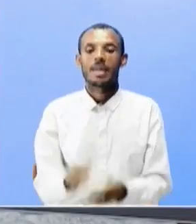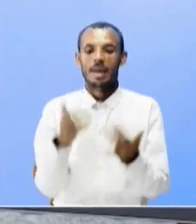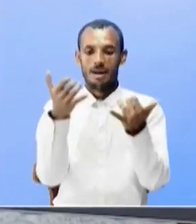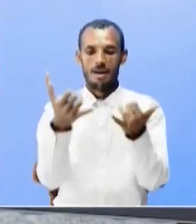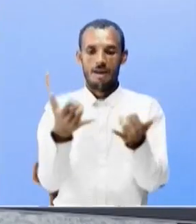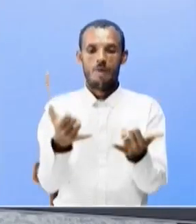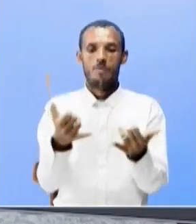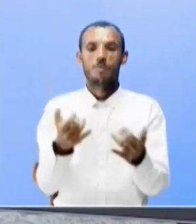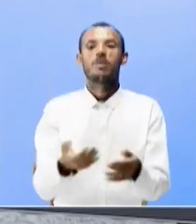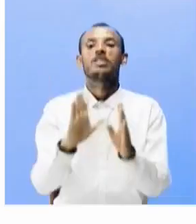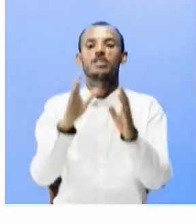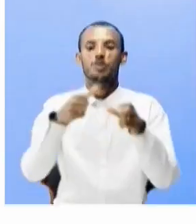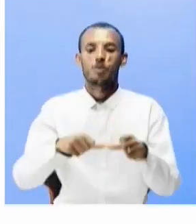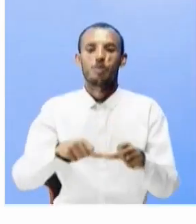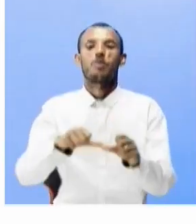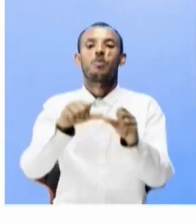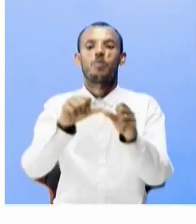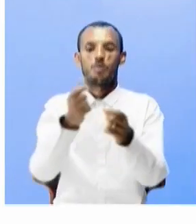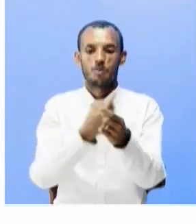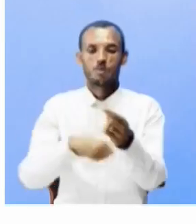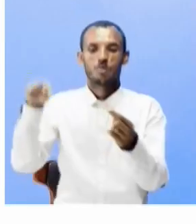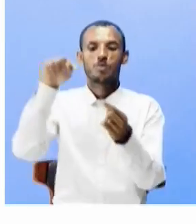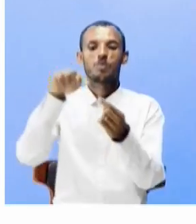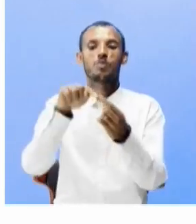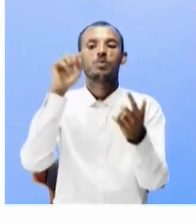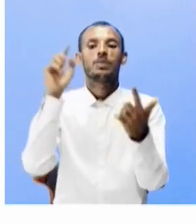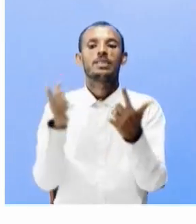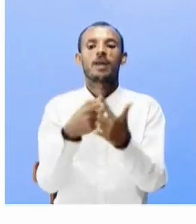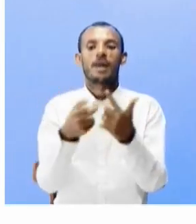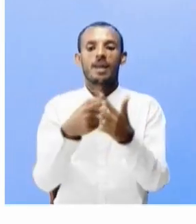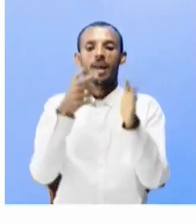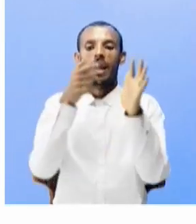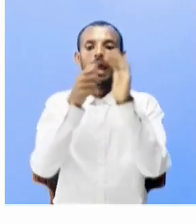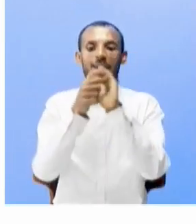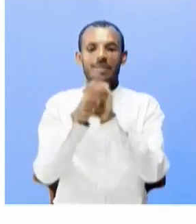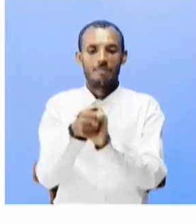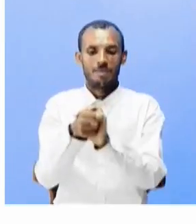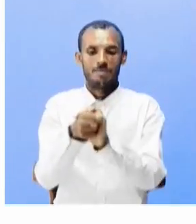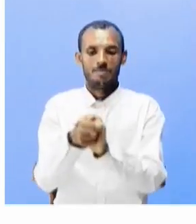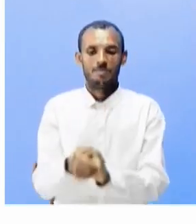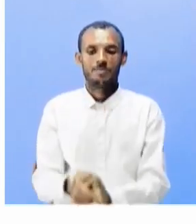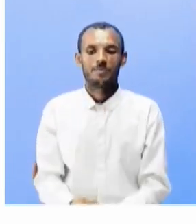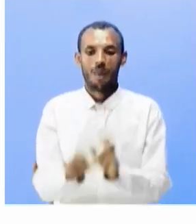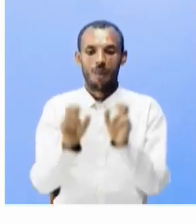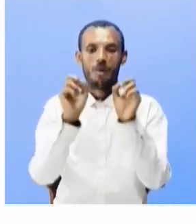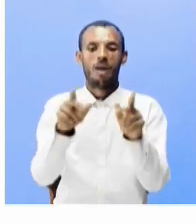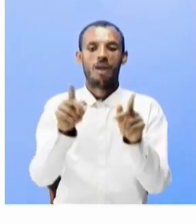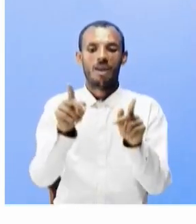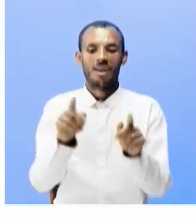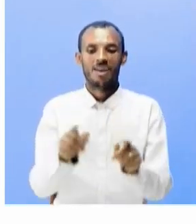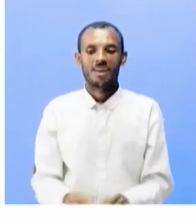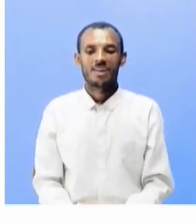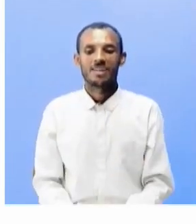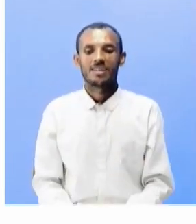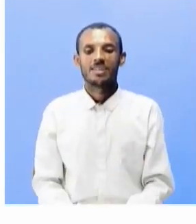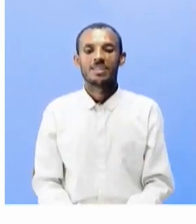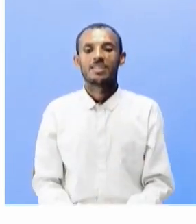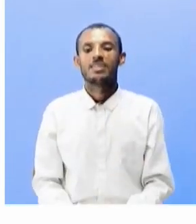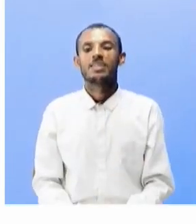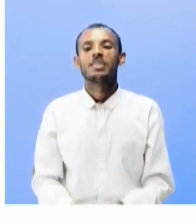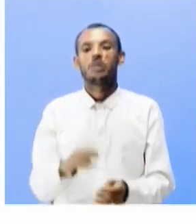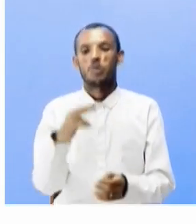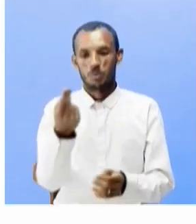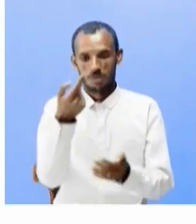Now, let's continue to the second example. Okay, take this number,